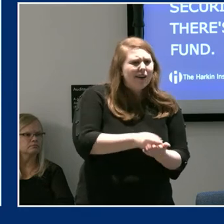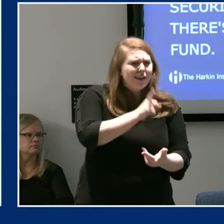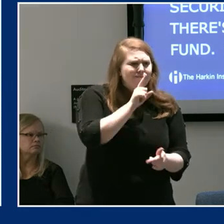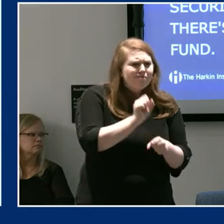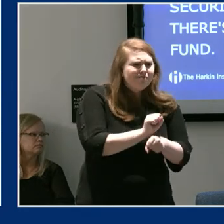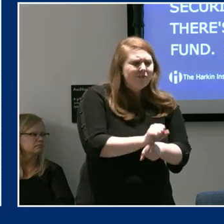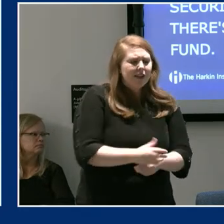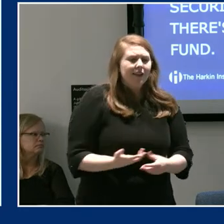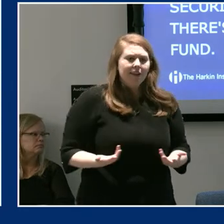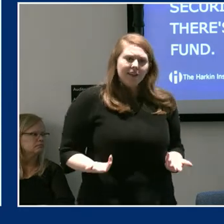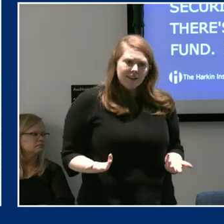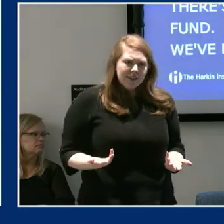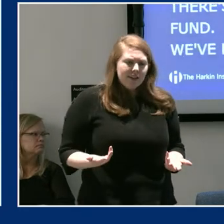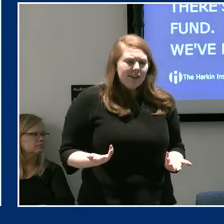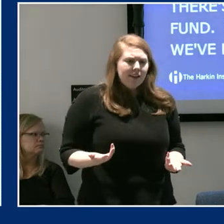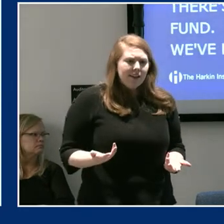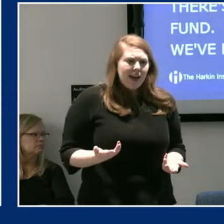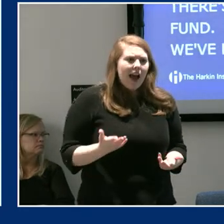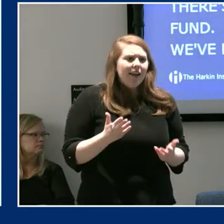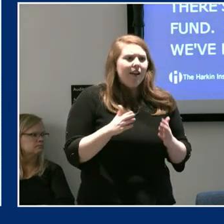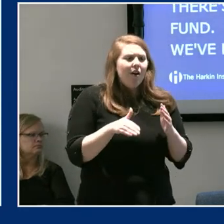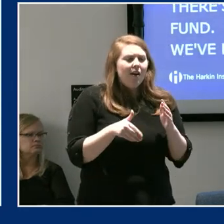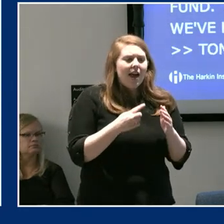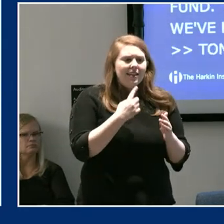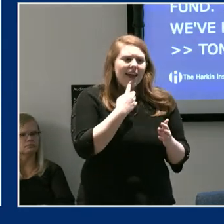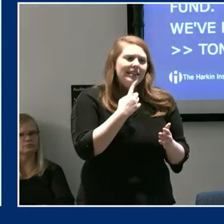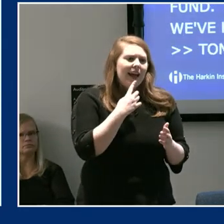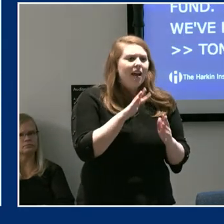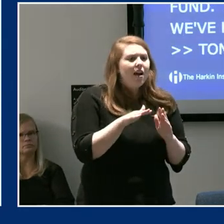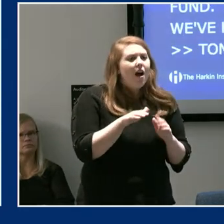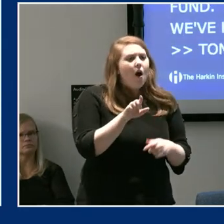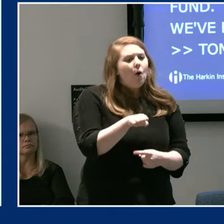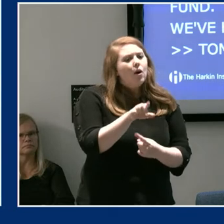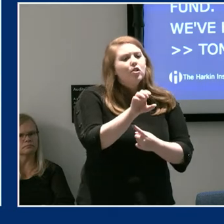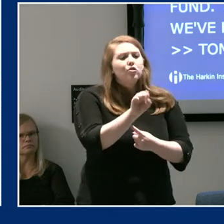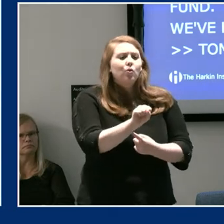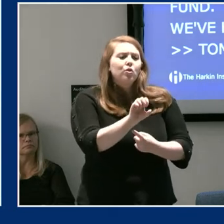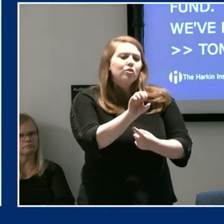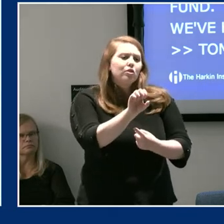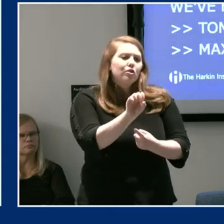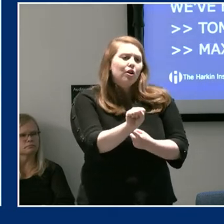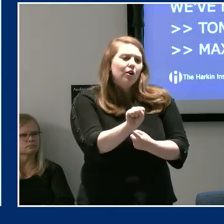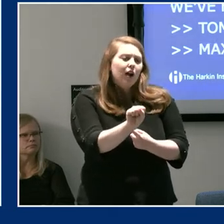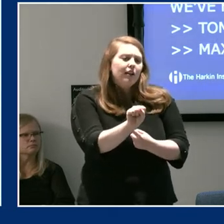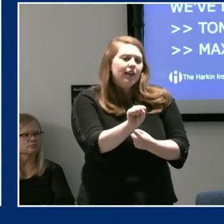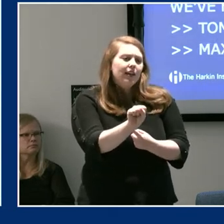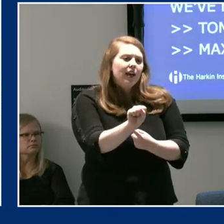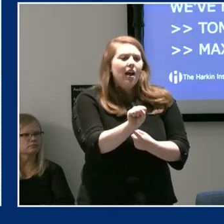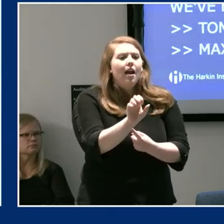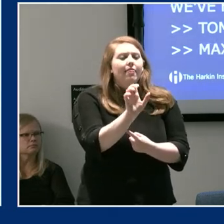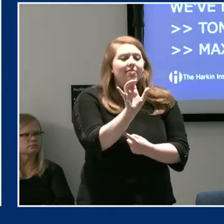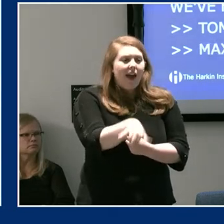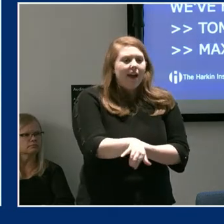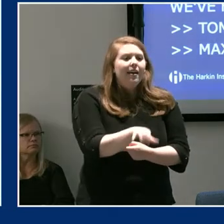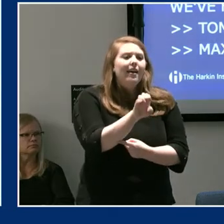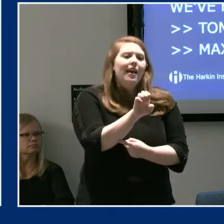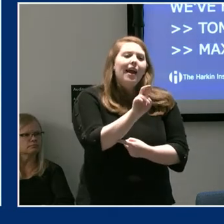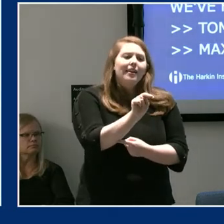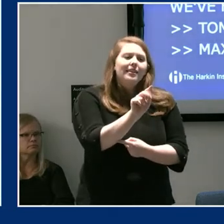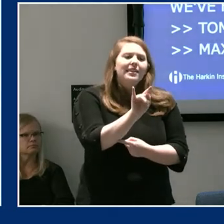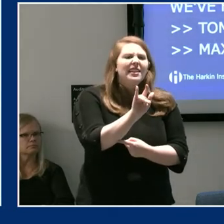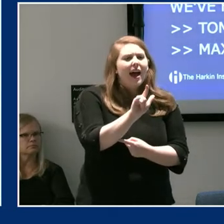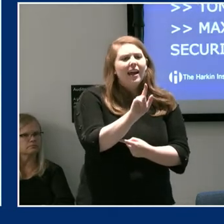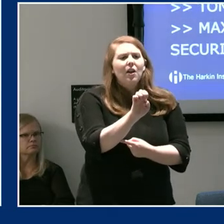heard that. And that old reliable Social Security is an entitlement, which it is